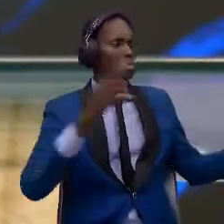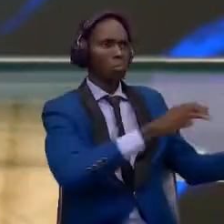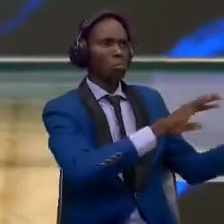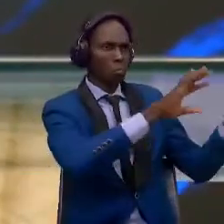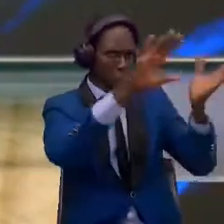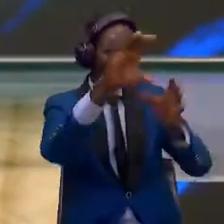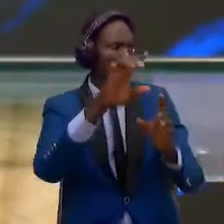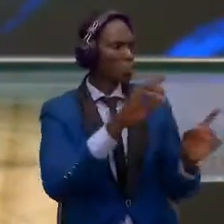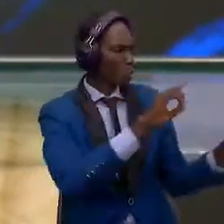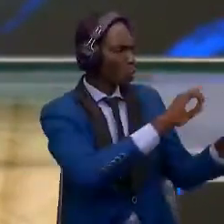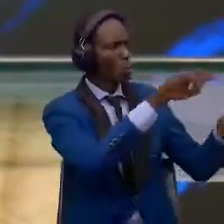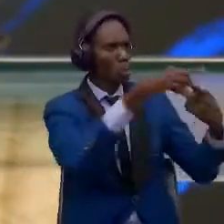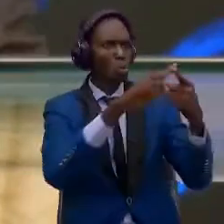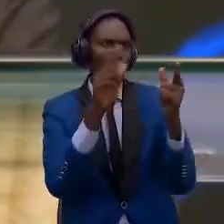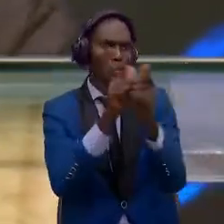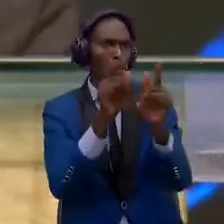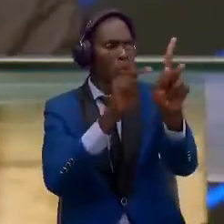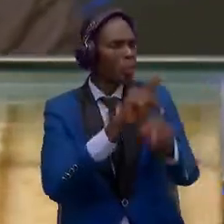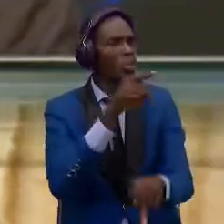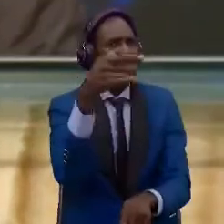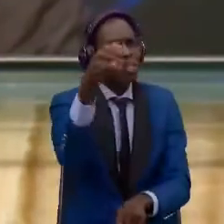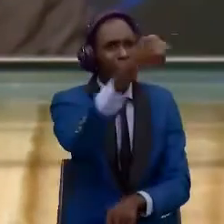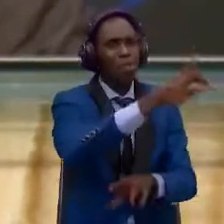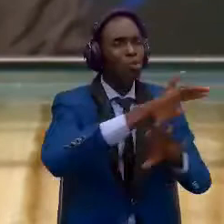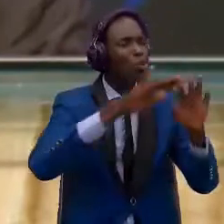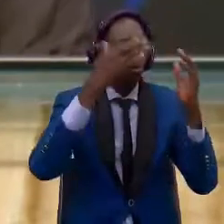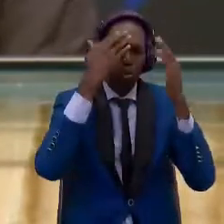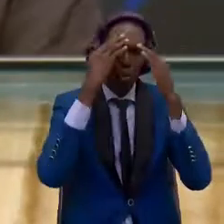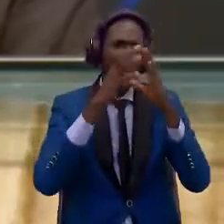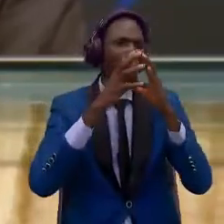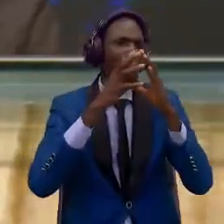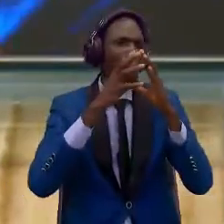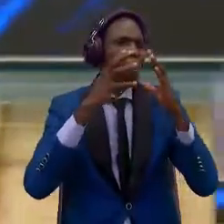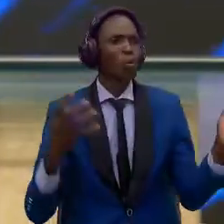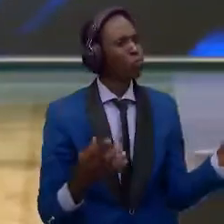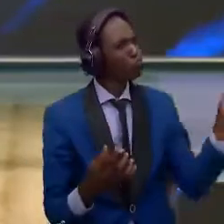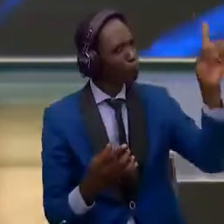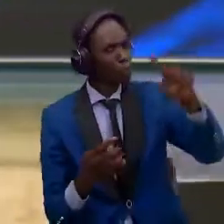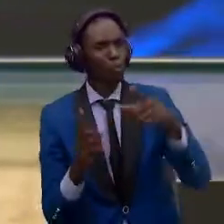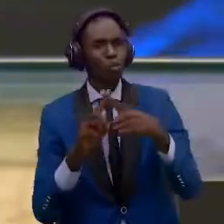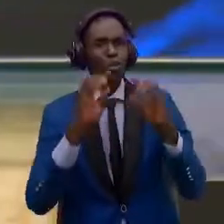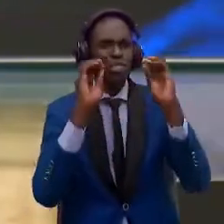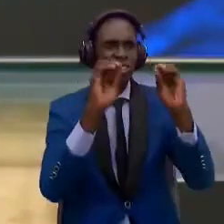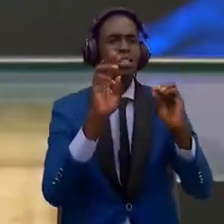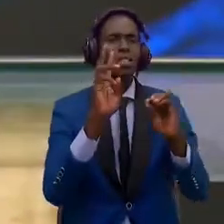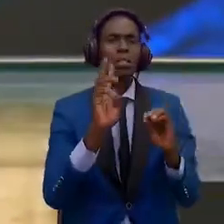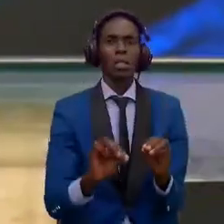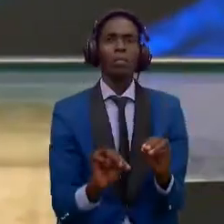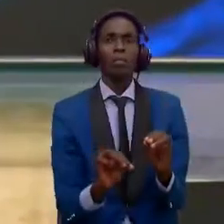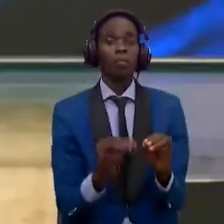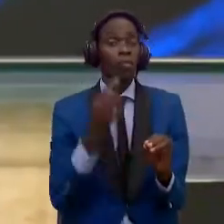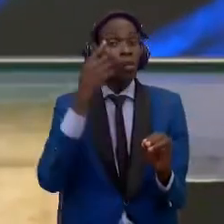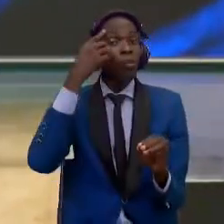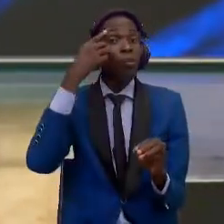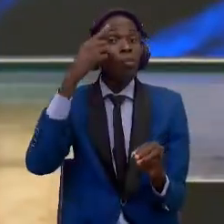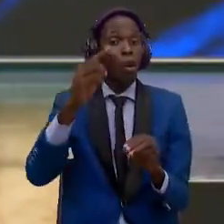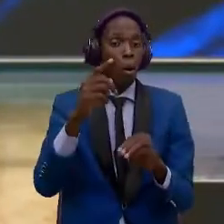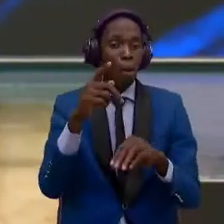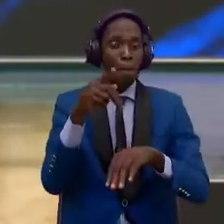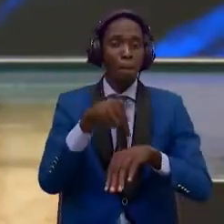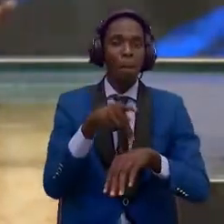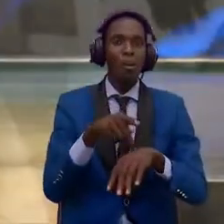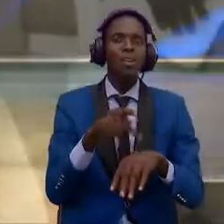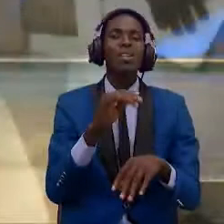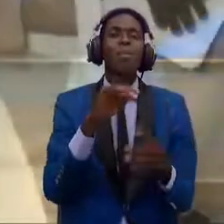need to know a lot. Come and teach them. You know, Paul the apostle, for him, it was hiding self. It